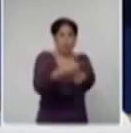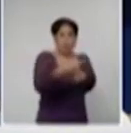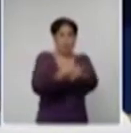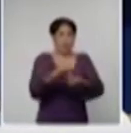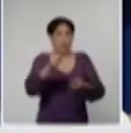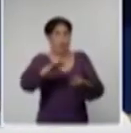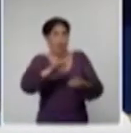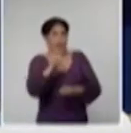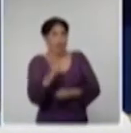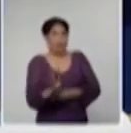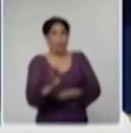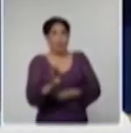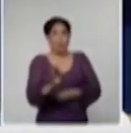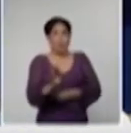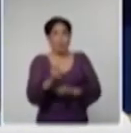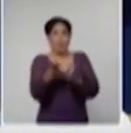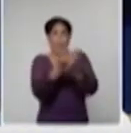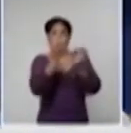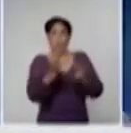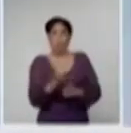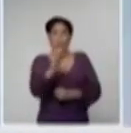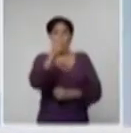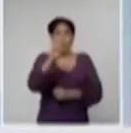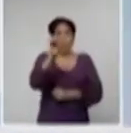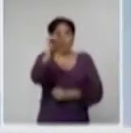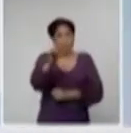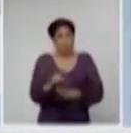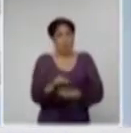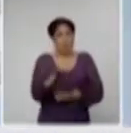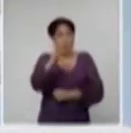And that totals